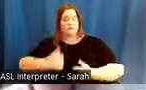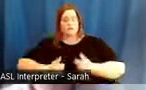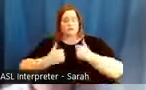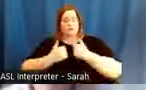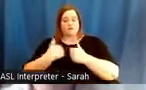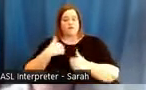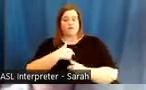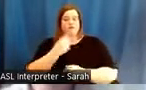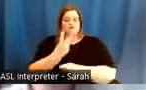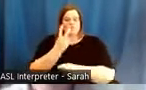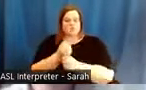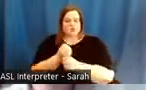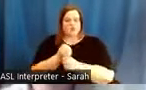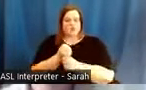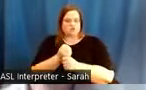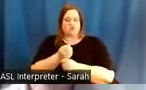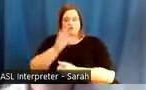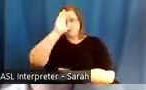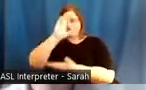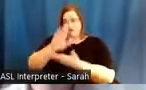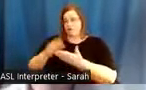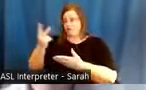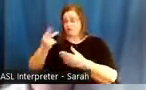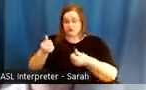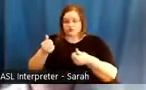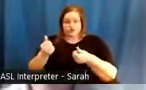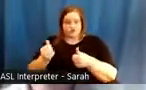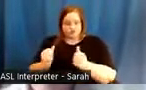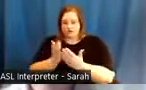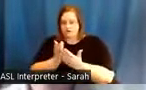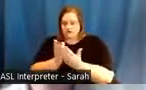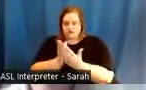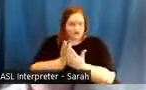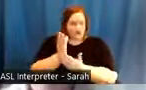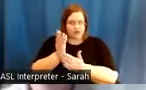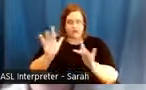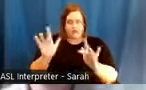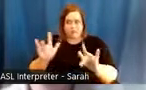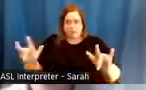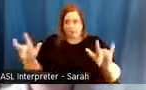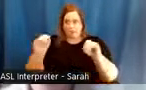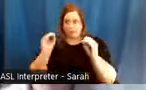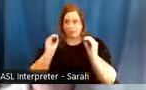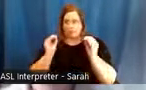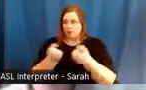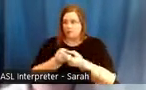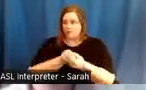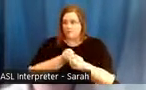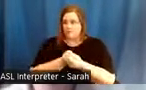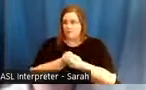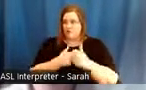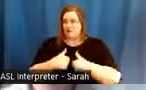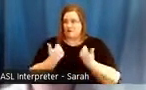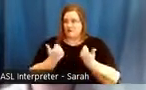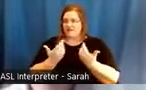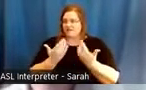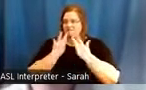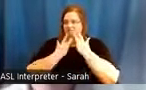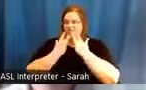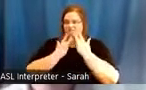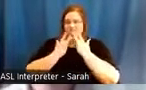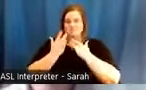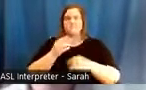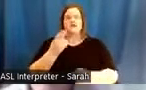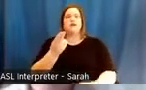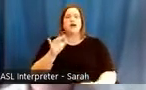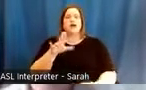2 years as my husband and I tried navigating the barren landscape of supported living. Howard Center was unable to find